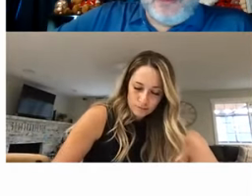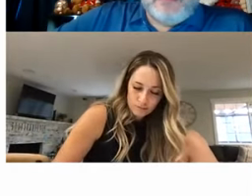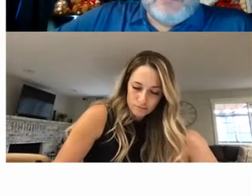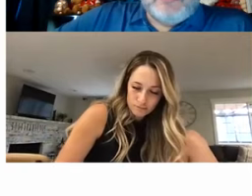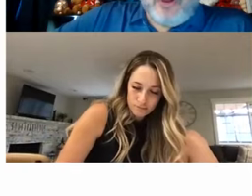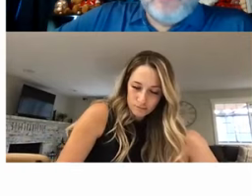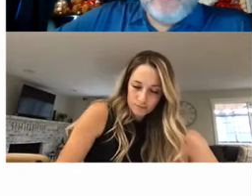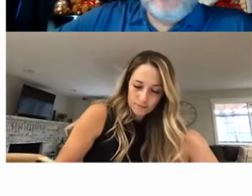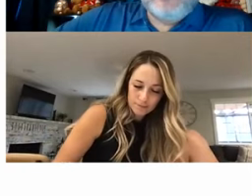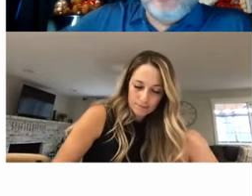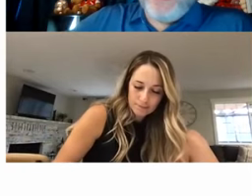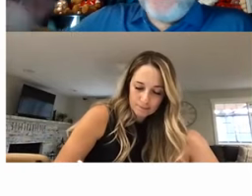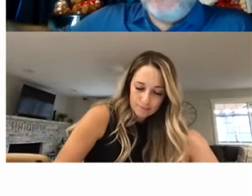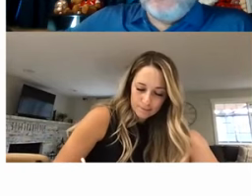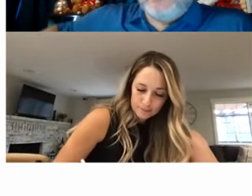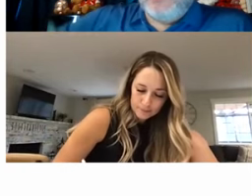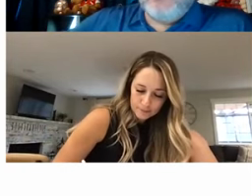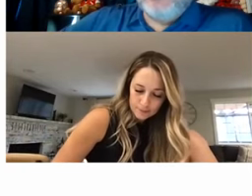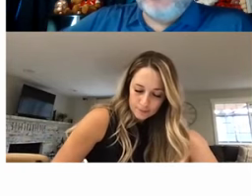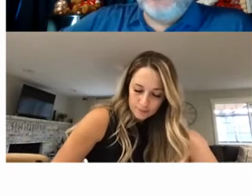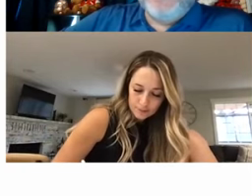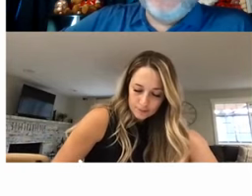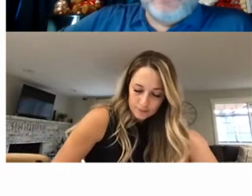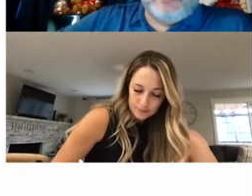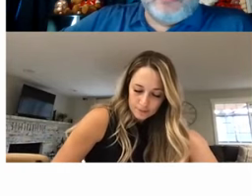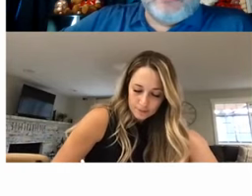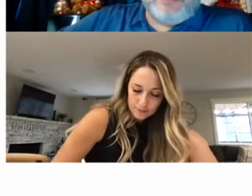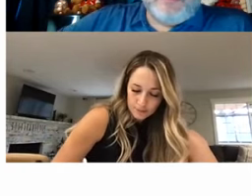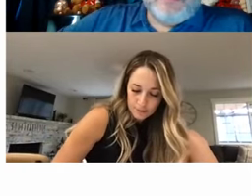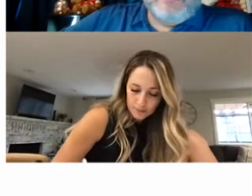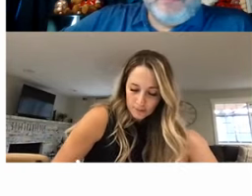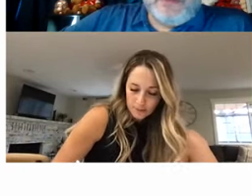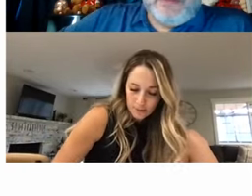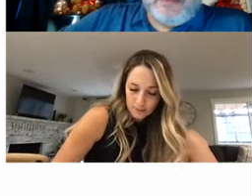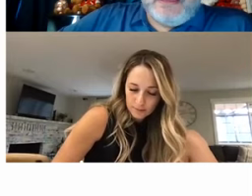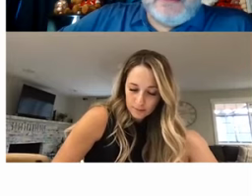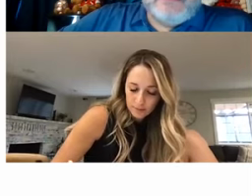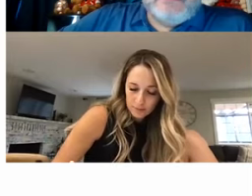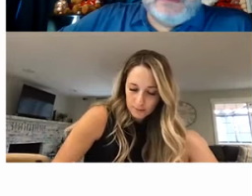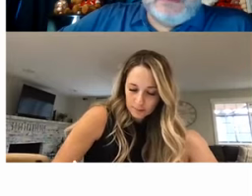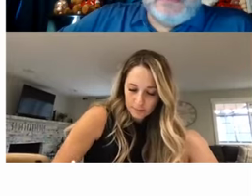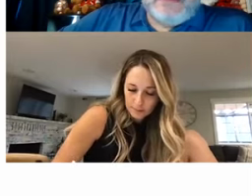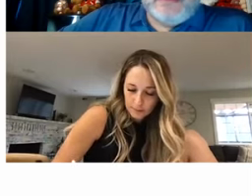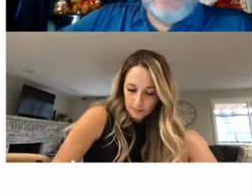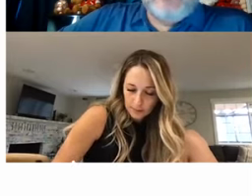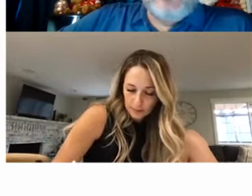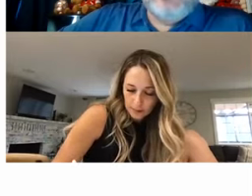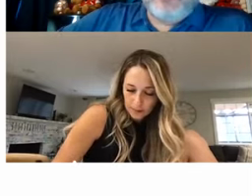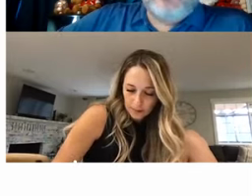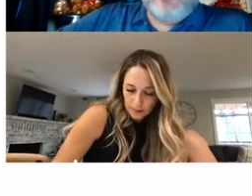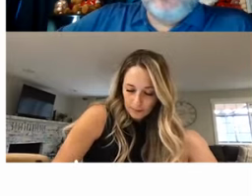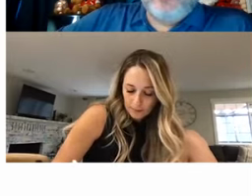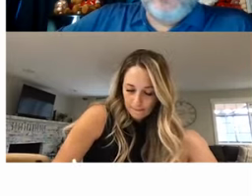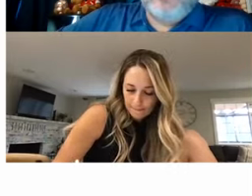there are time limits on them, so you don't have the entire time, but you must complete them during those times. And again, it's using